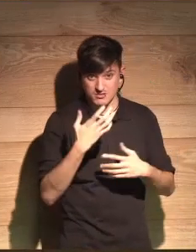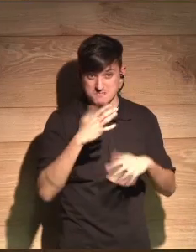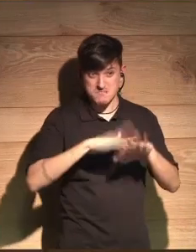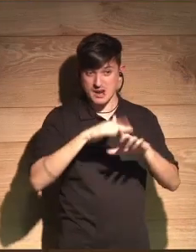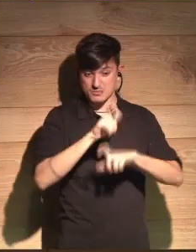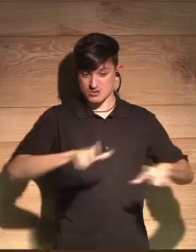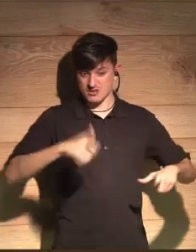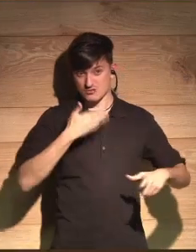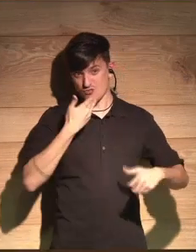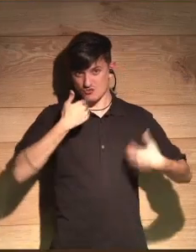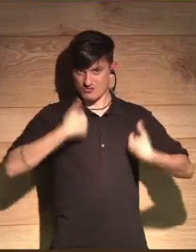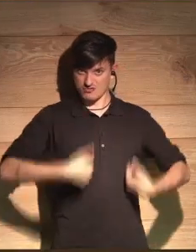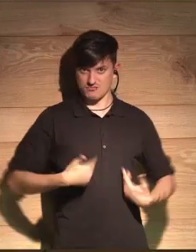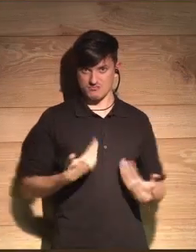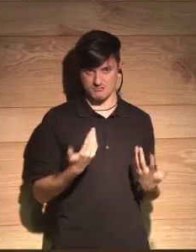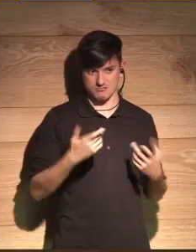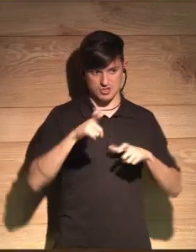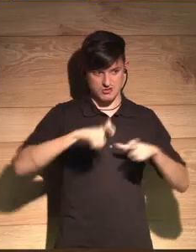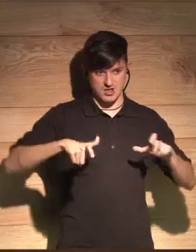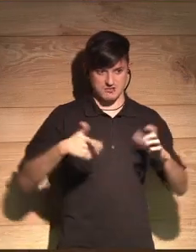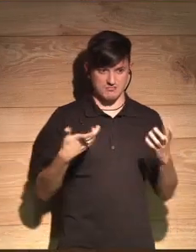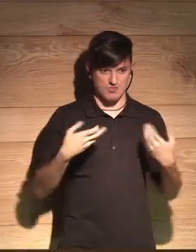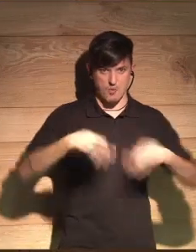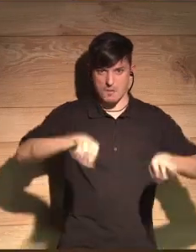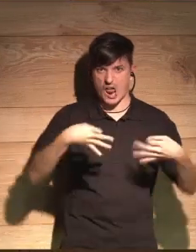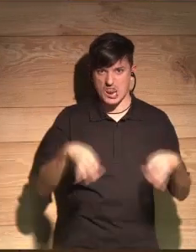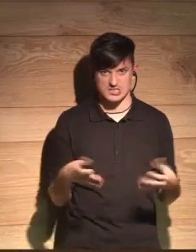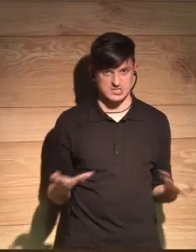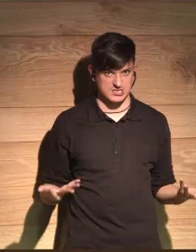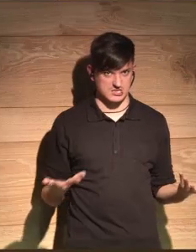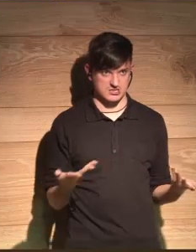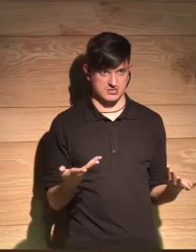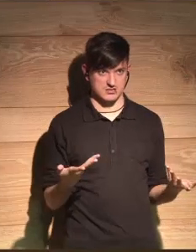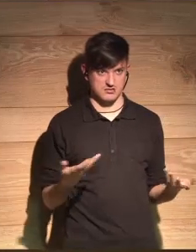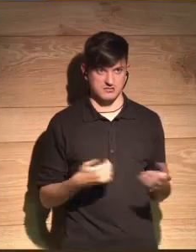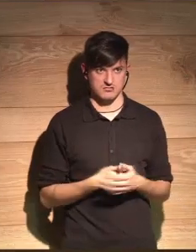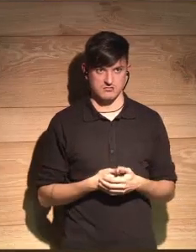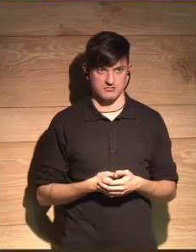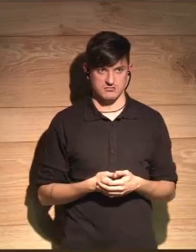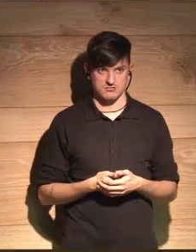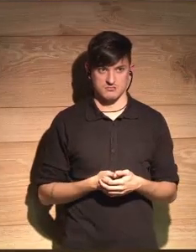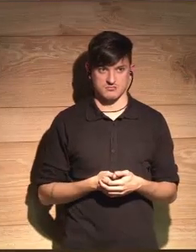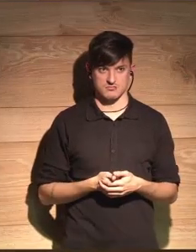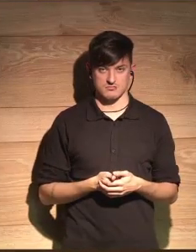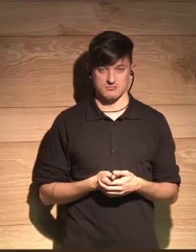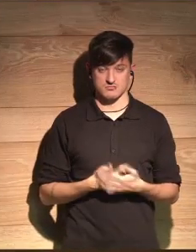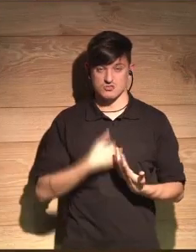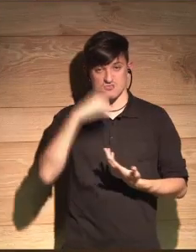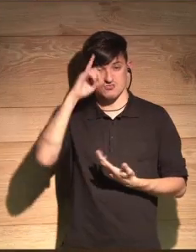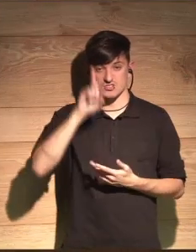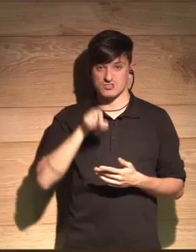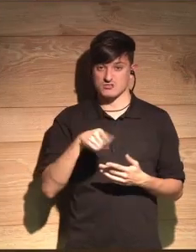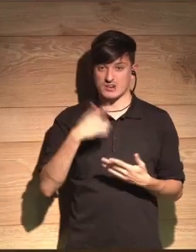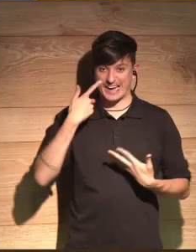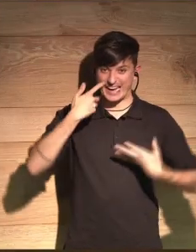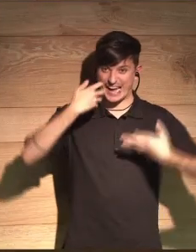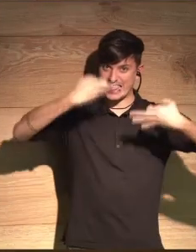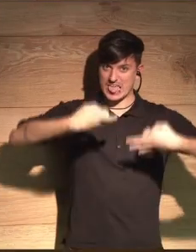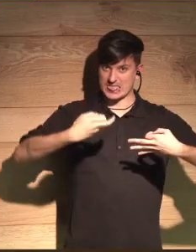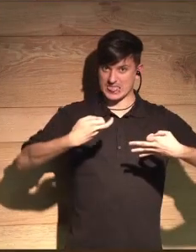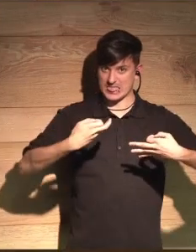are for people like me, the modest ones, the people that, well, work their life